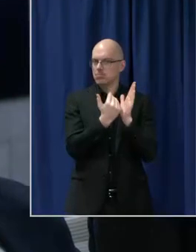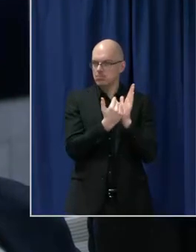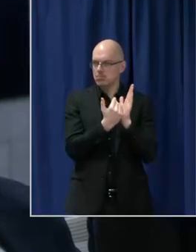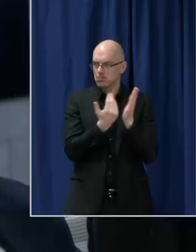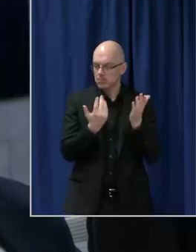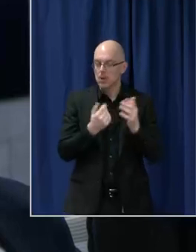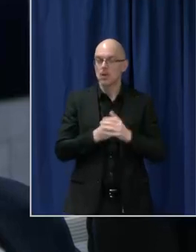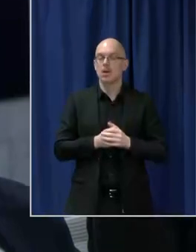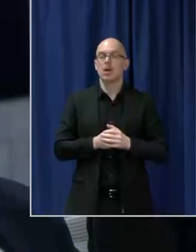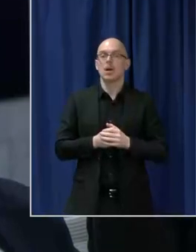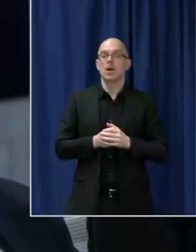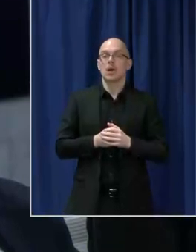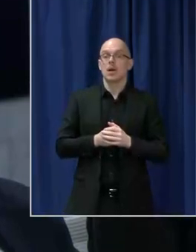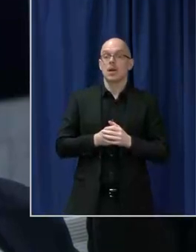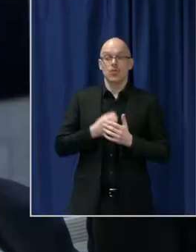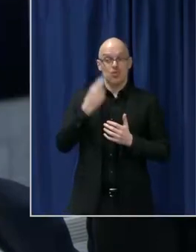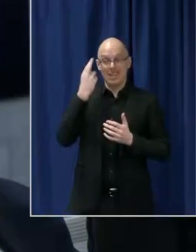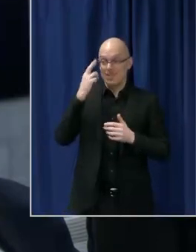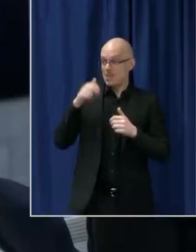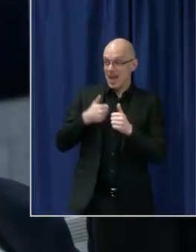regular production process,